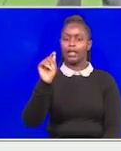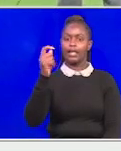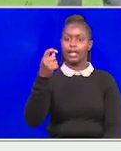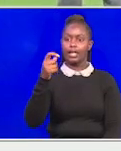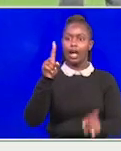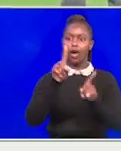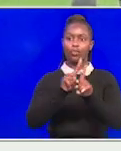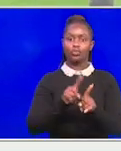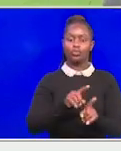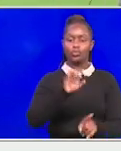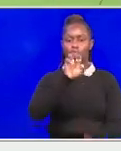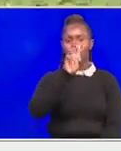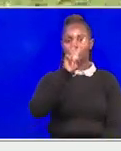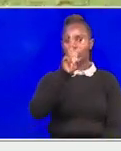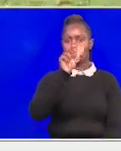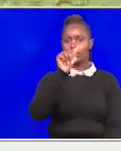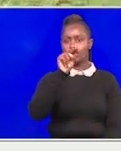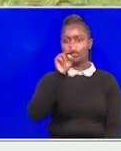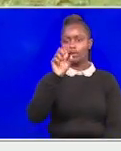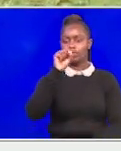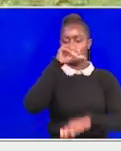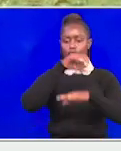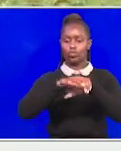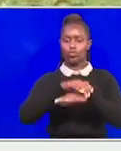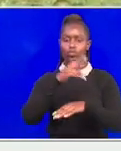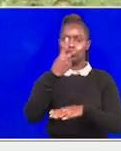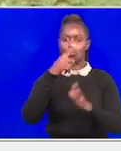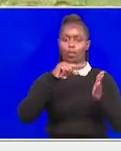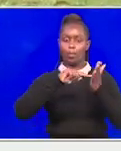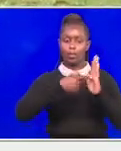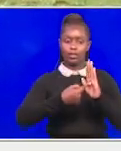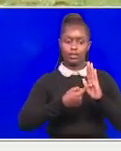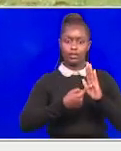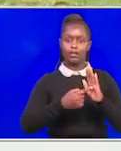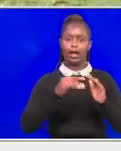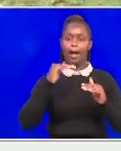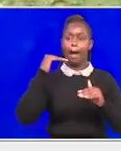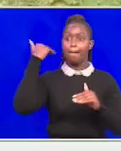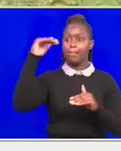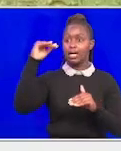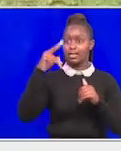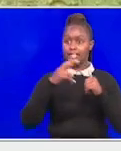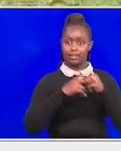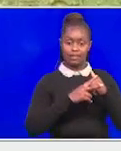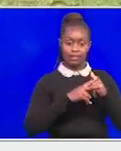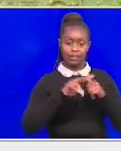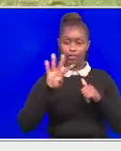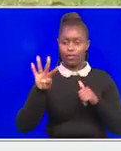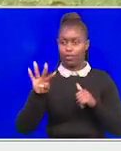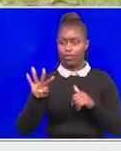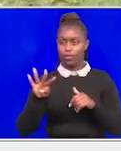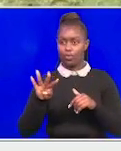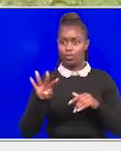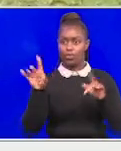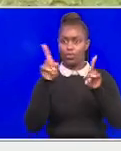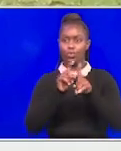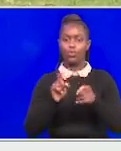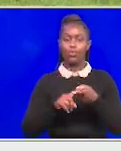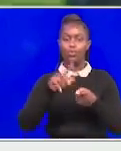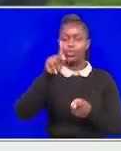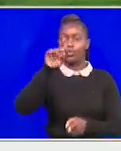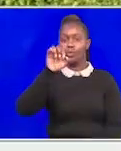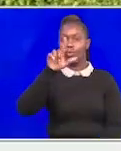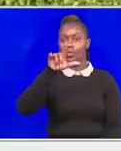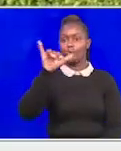and Evans Muigua, who scored 2 points over par 74. Current club home player Kelly Gashaga